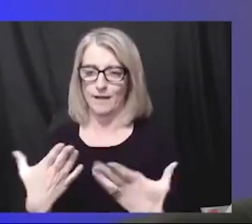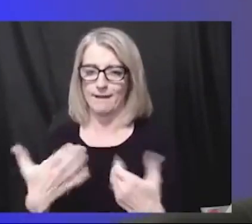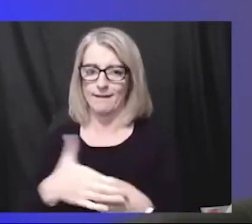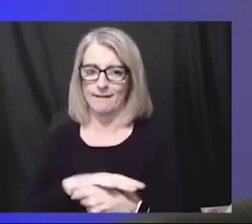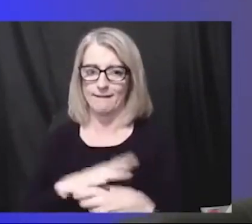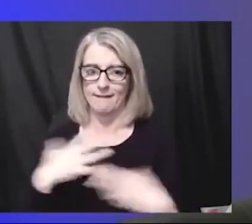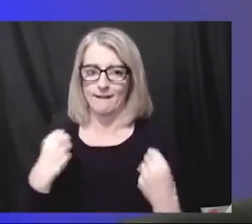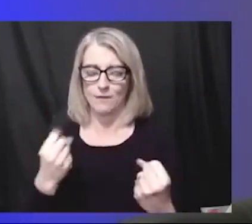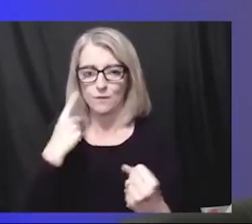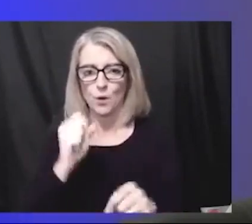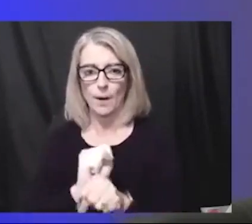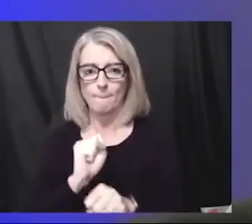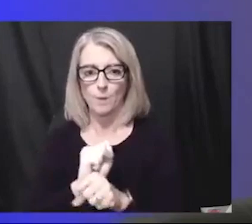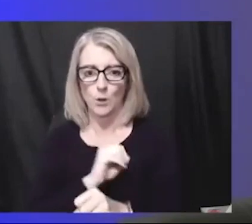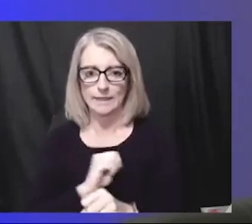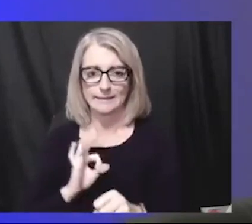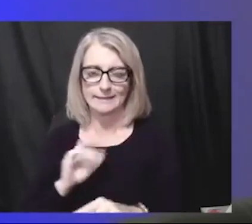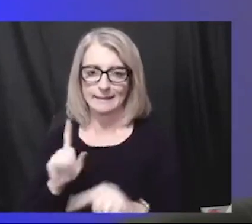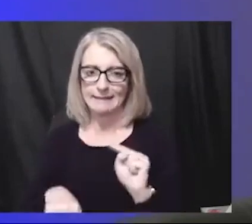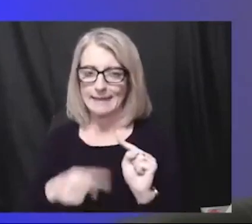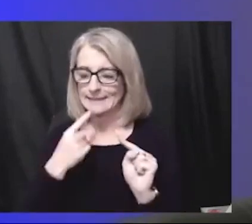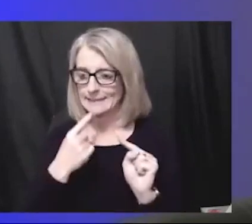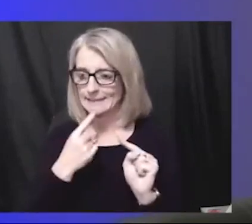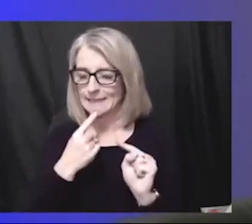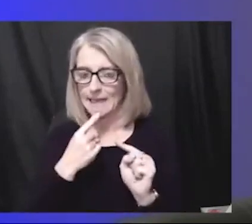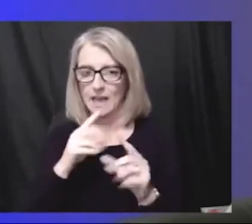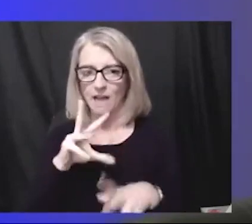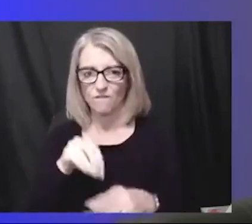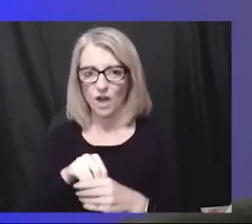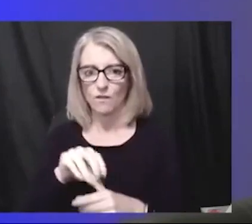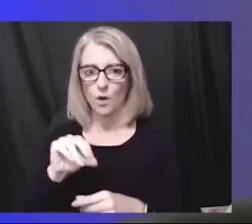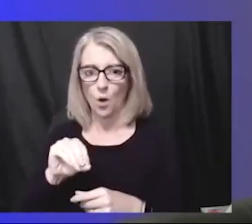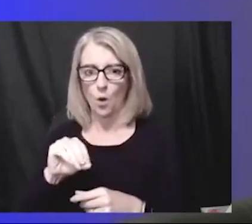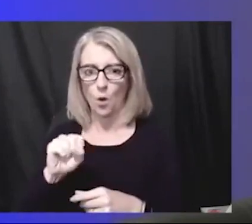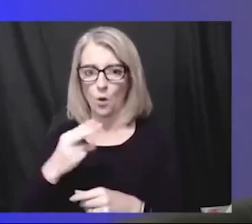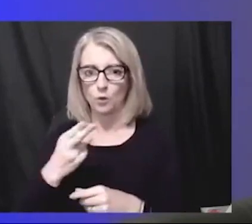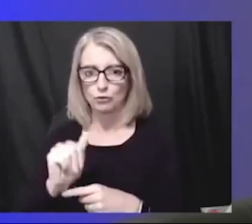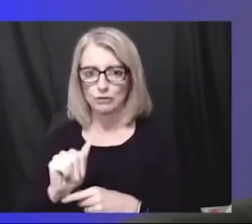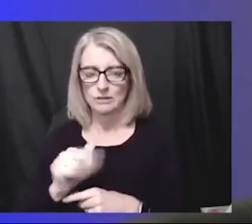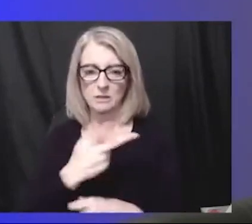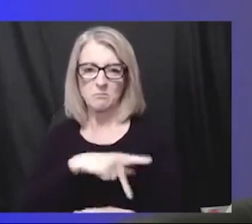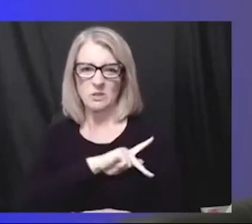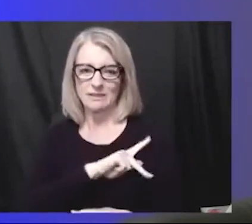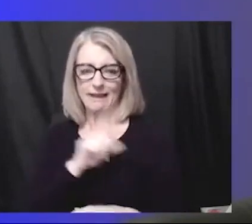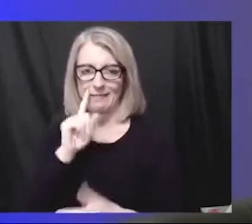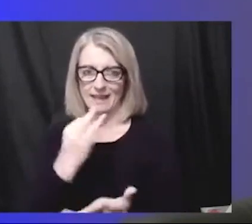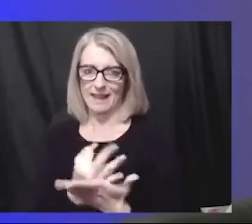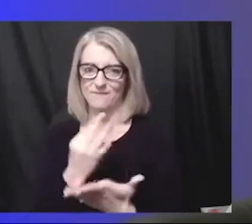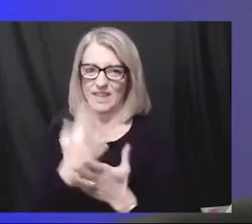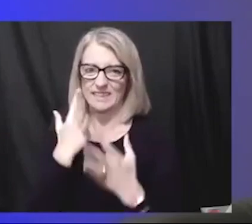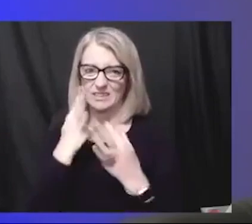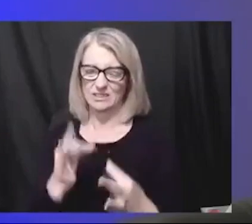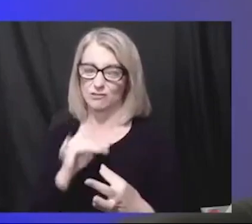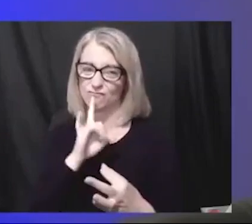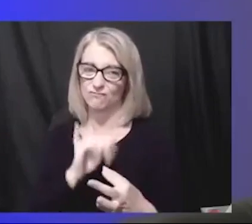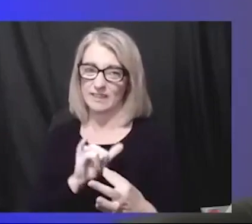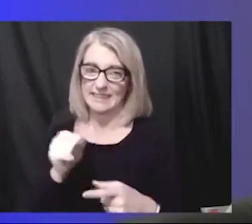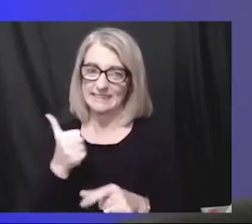health insurance? Well, you can get Medicaid eventually, but only after you lose any money that you have in your house and everything else. This is an